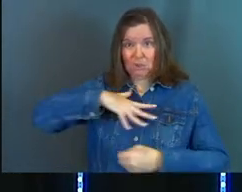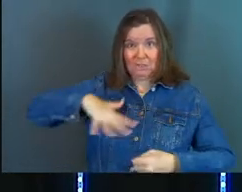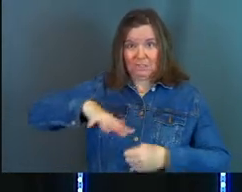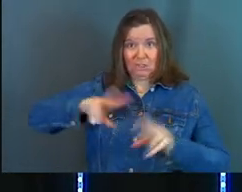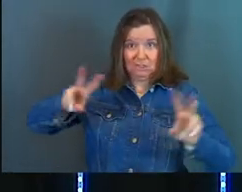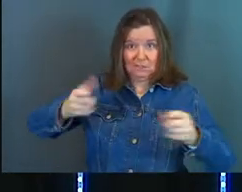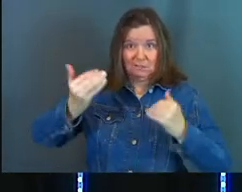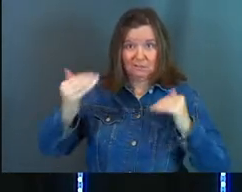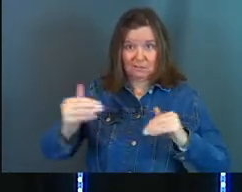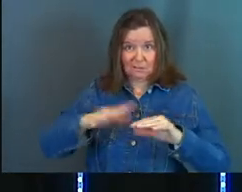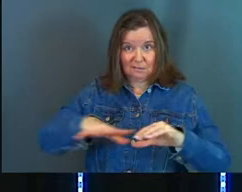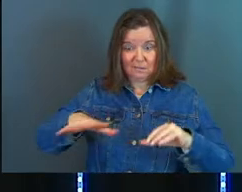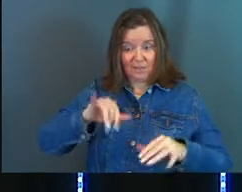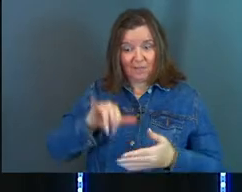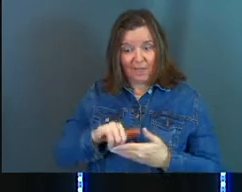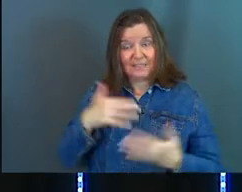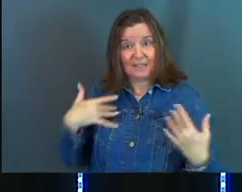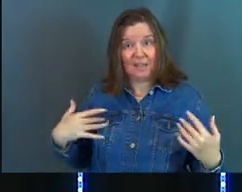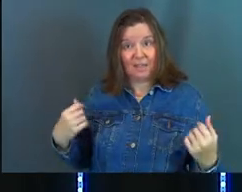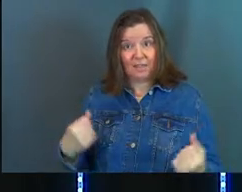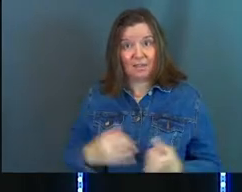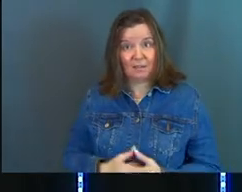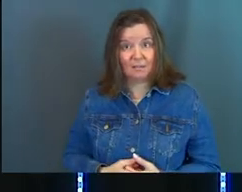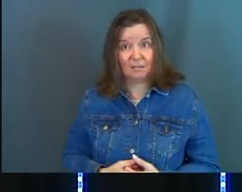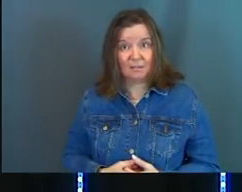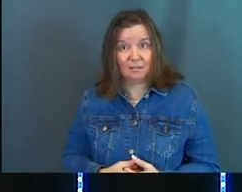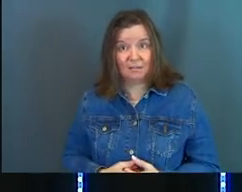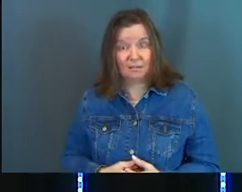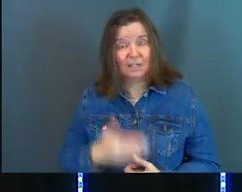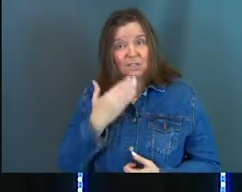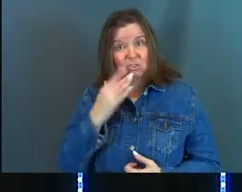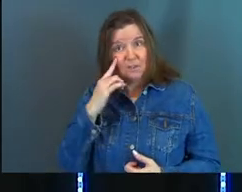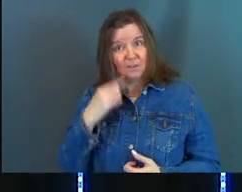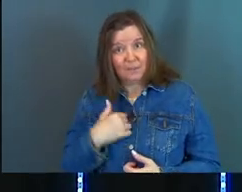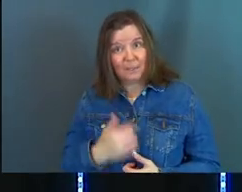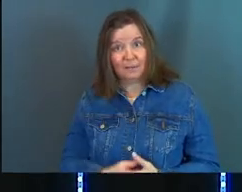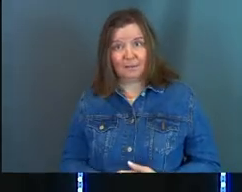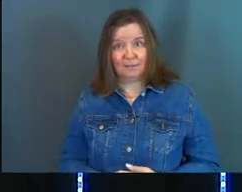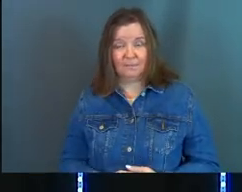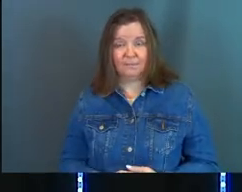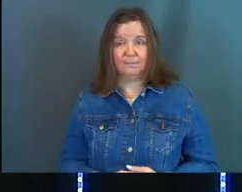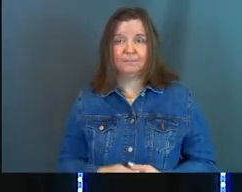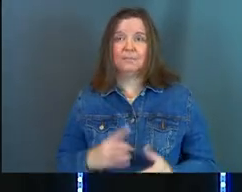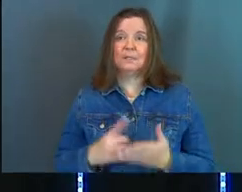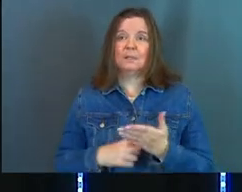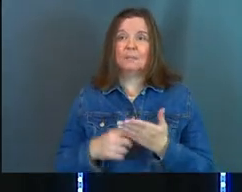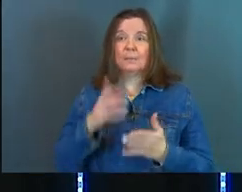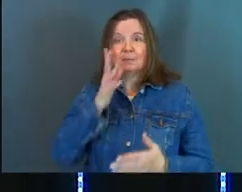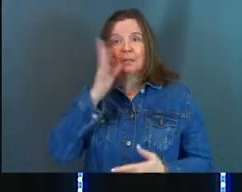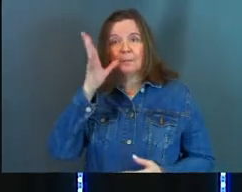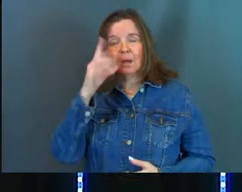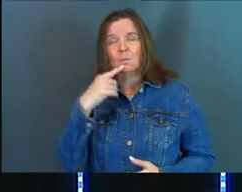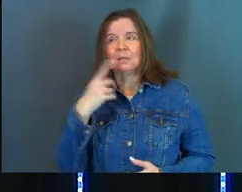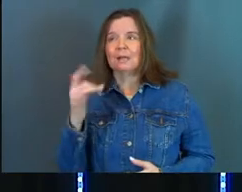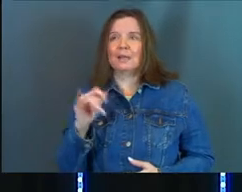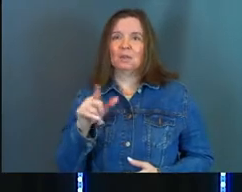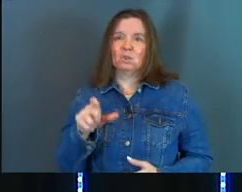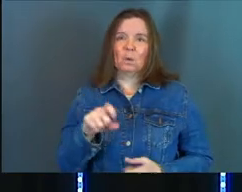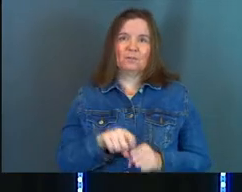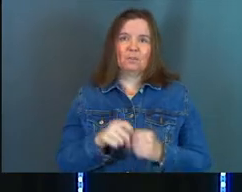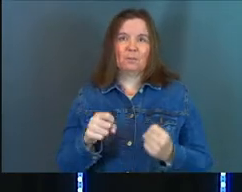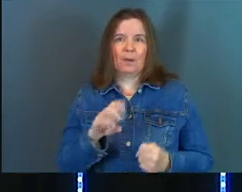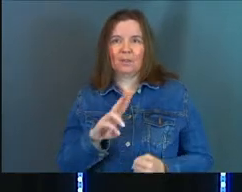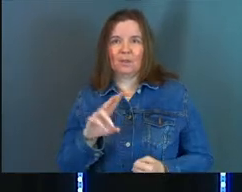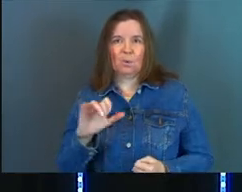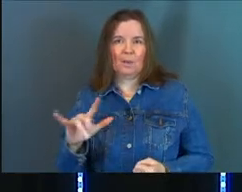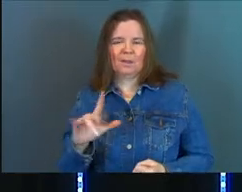if you will, that's healthy. It's good for me. Sometimes in parenting, we say things like, you got to break